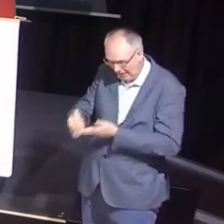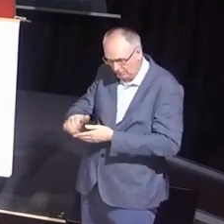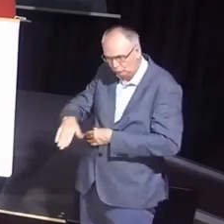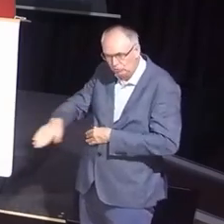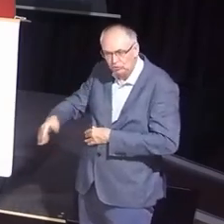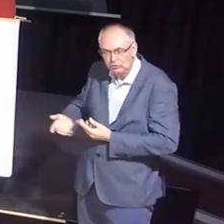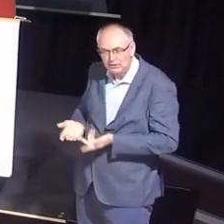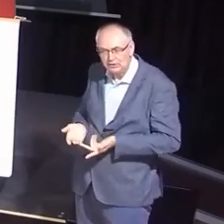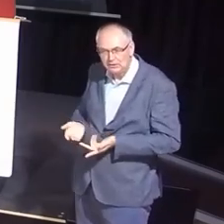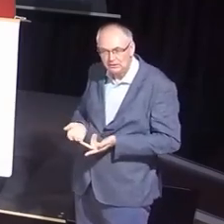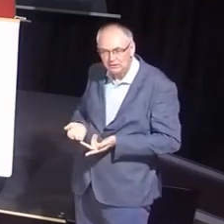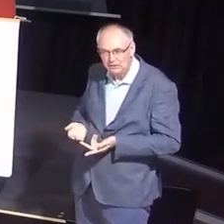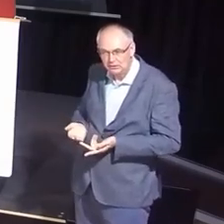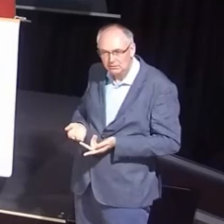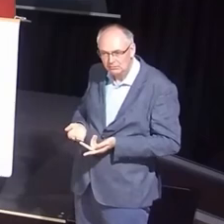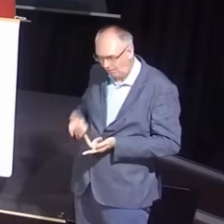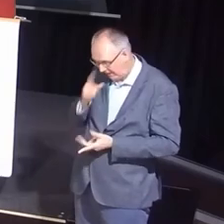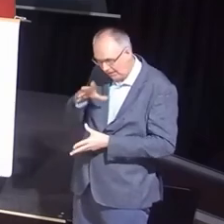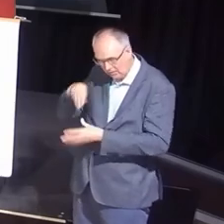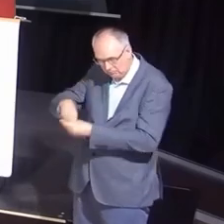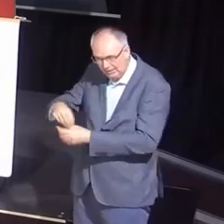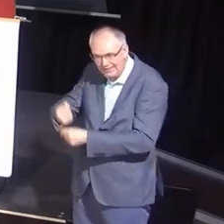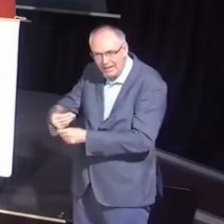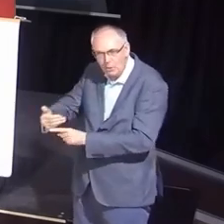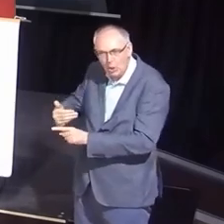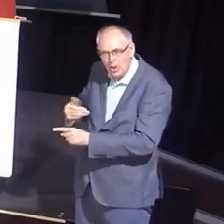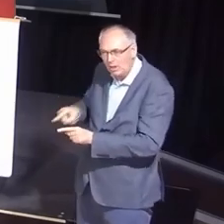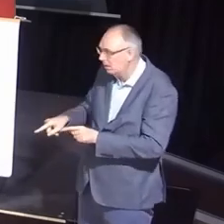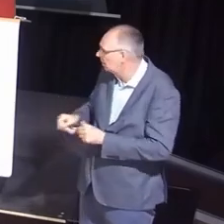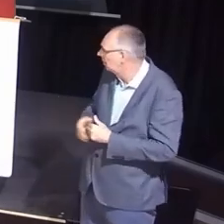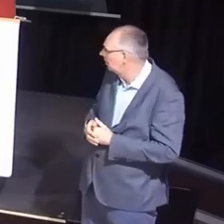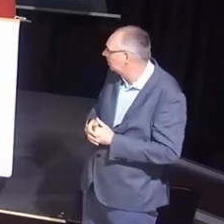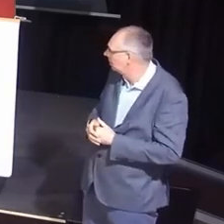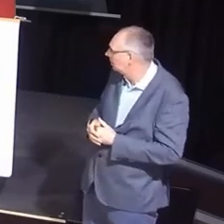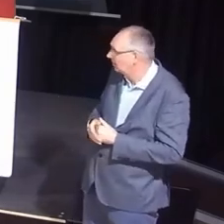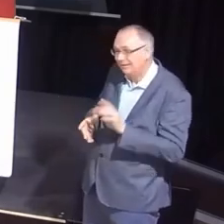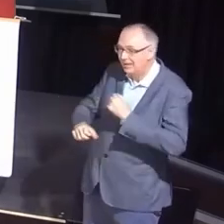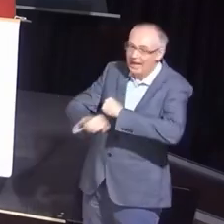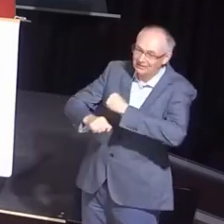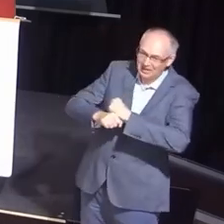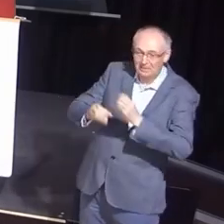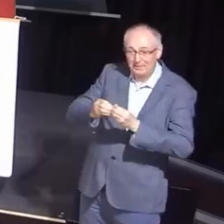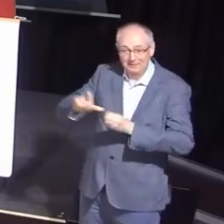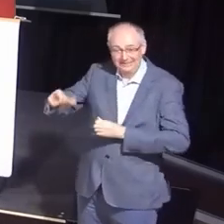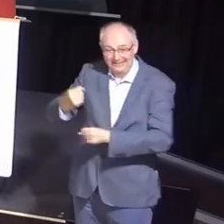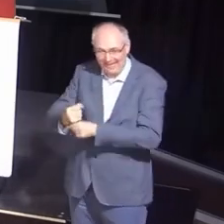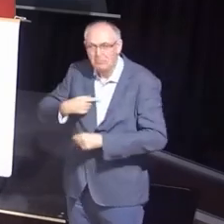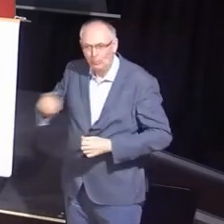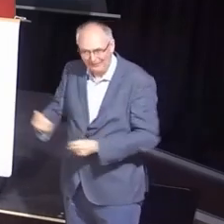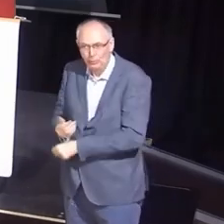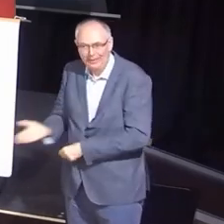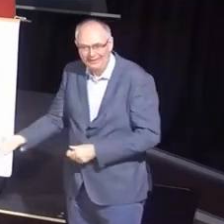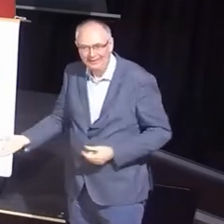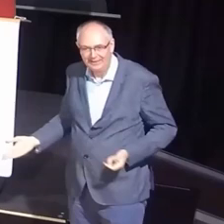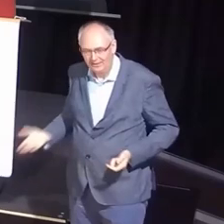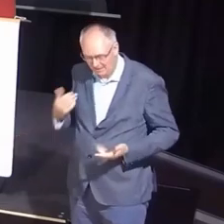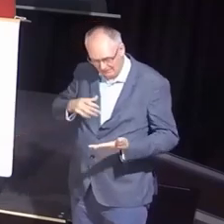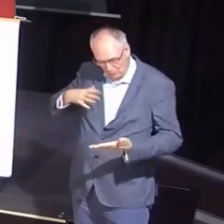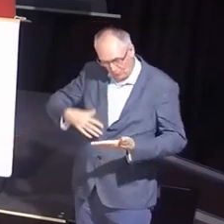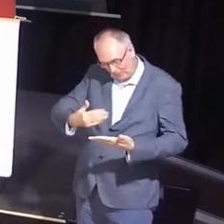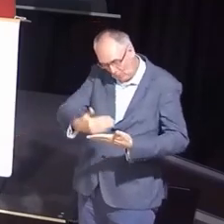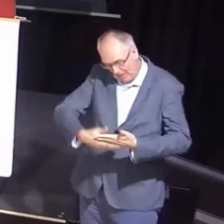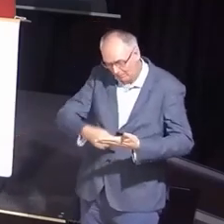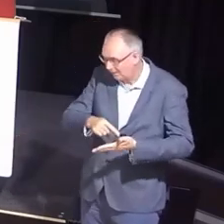into games a lot earlier as well. Can I just advertise BBC Games? We do exactly that. We have a requirement about